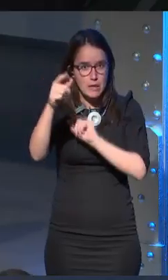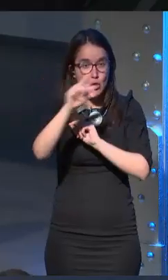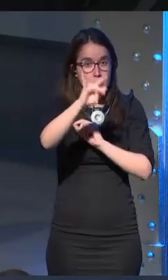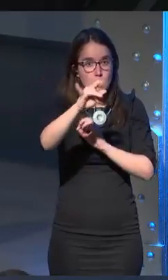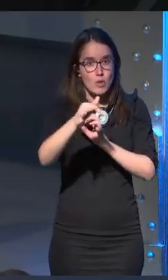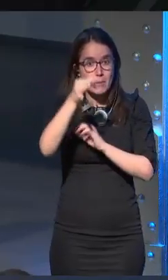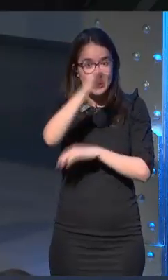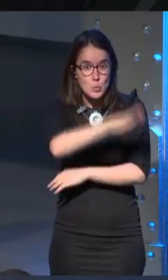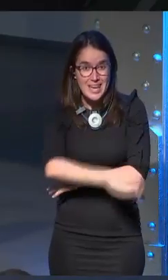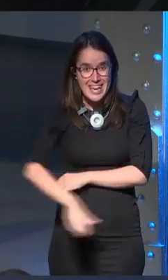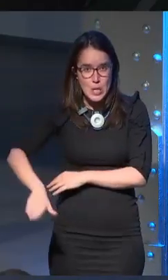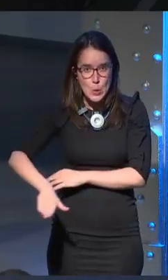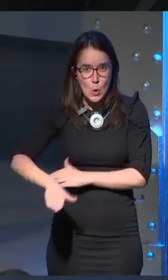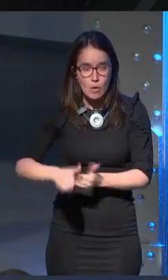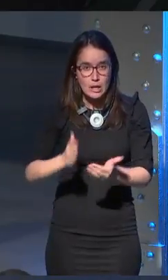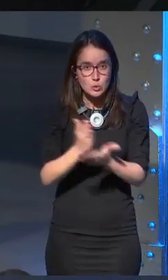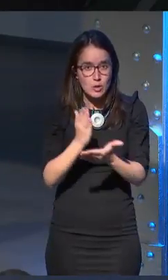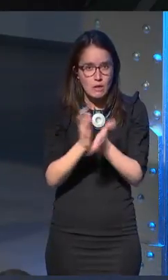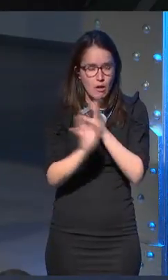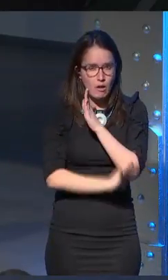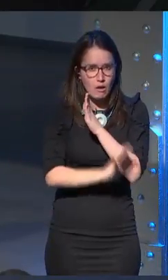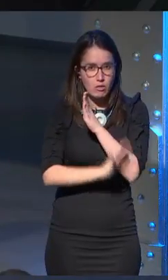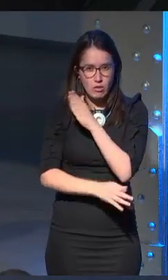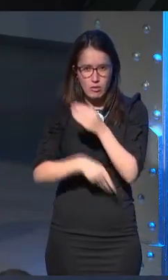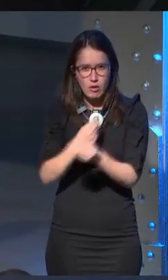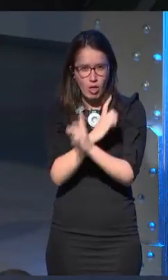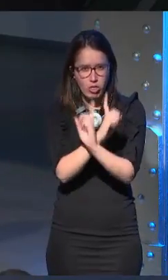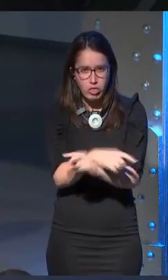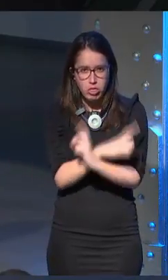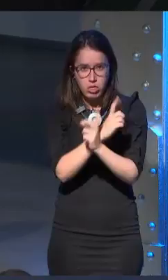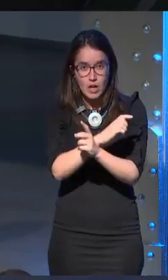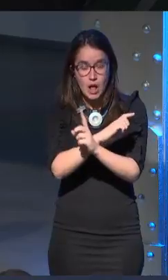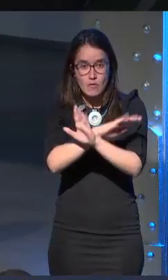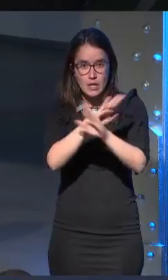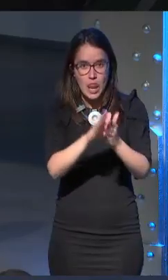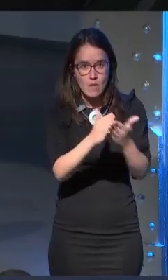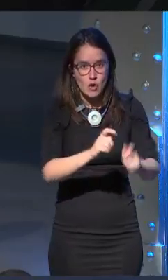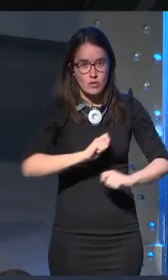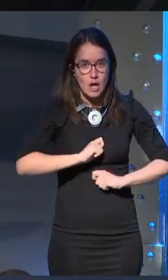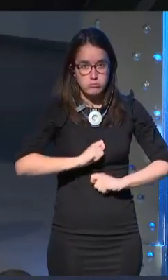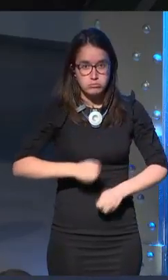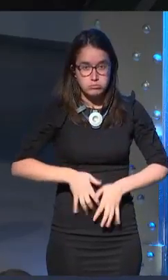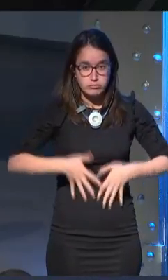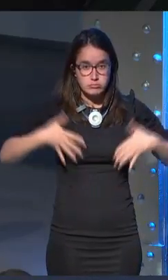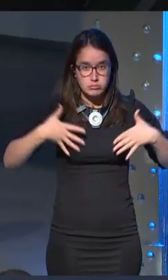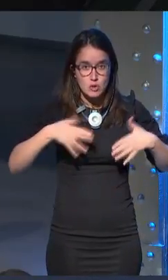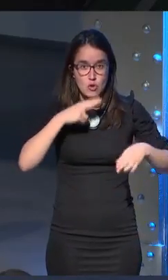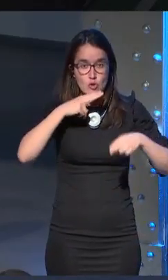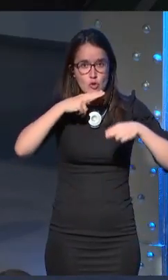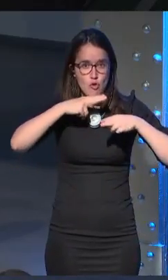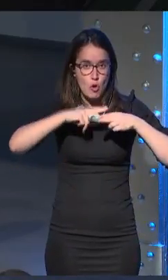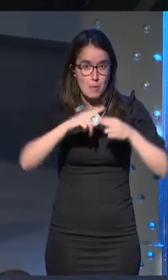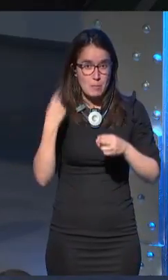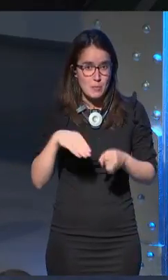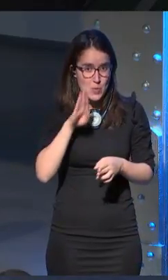homework, found some inspiration in a book called The Right Stuff by Tom Wolfe, and